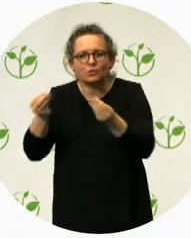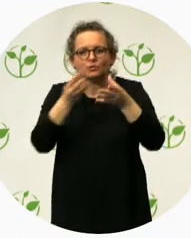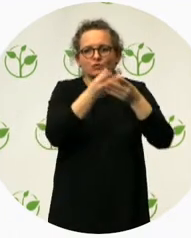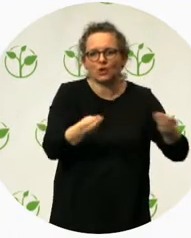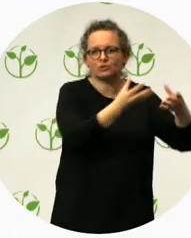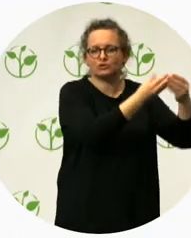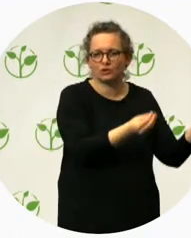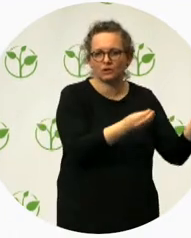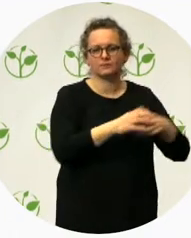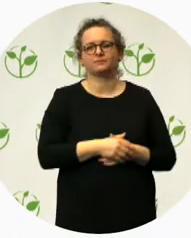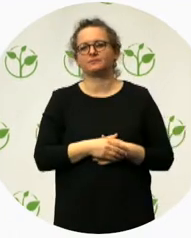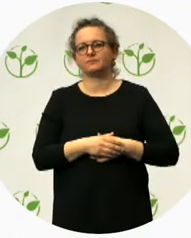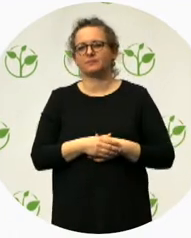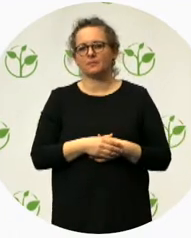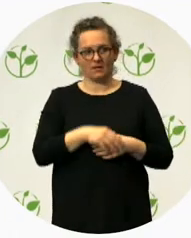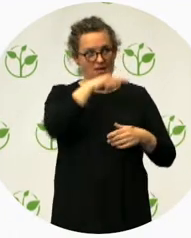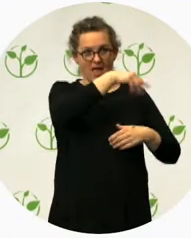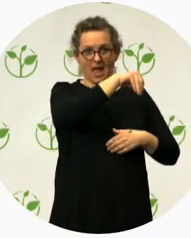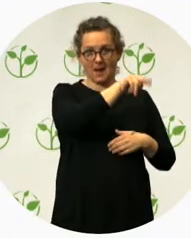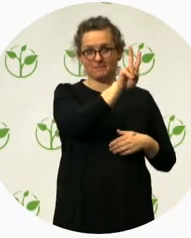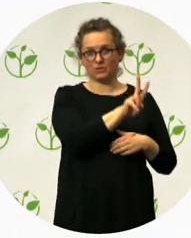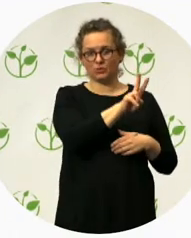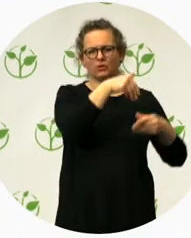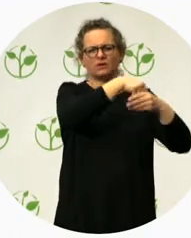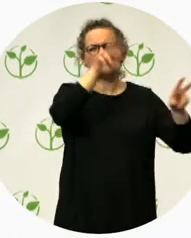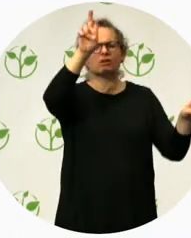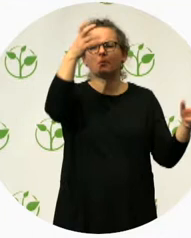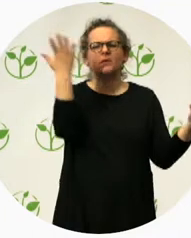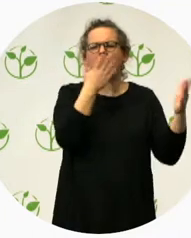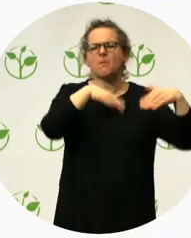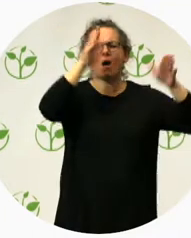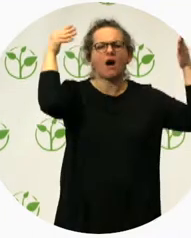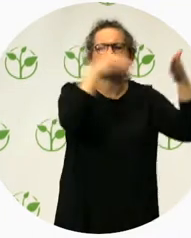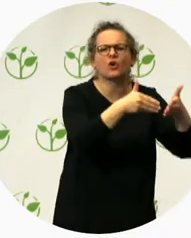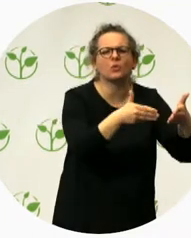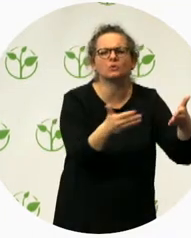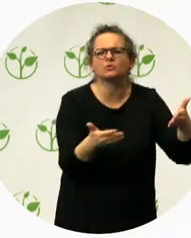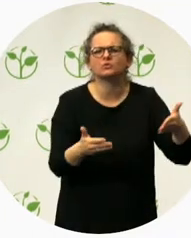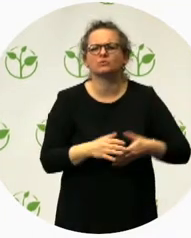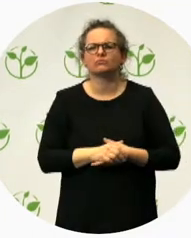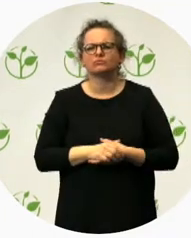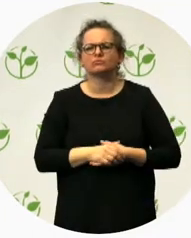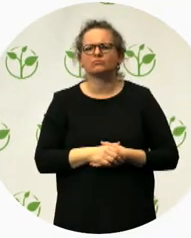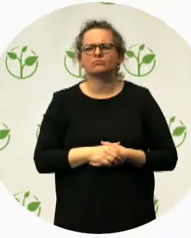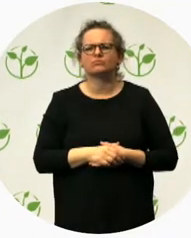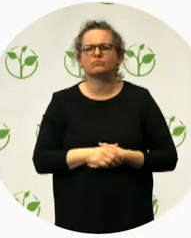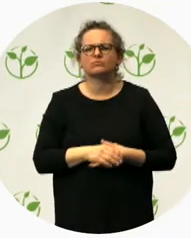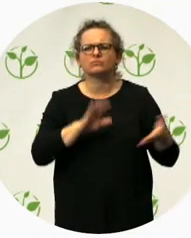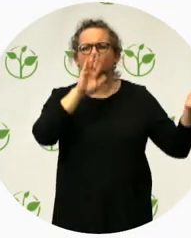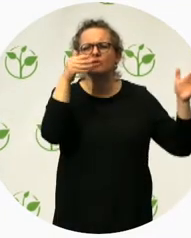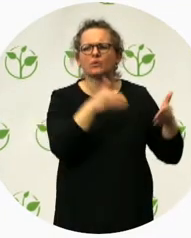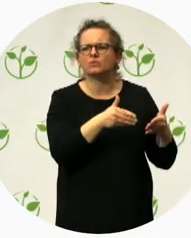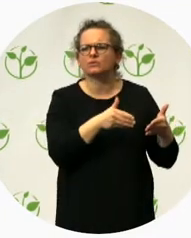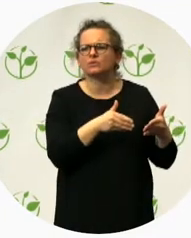we're happy that several UN agencies joined us. It's ILO, it's WHO, it's ITU, and it's